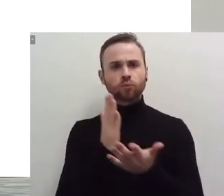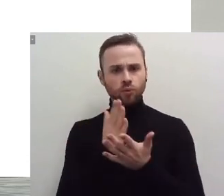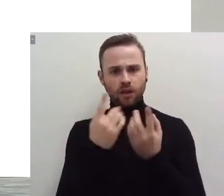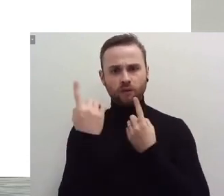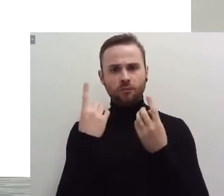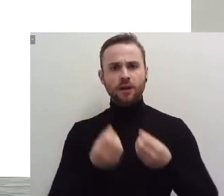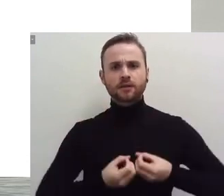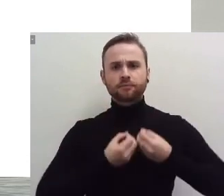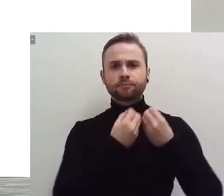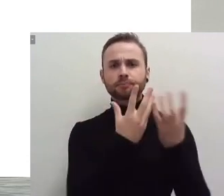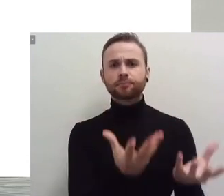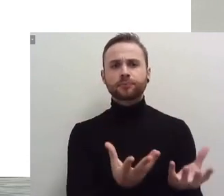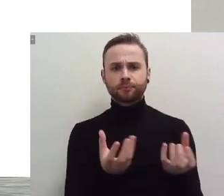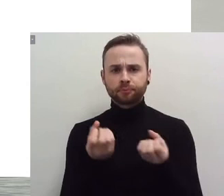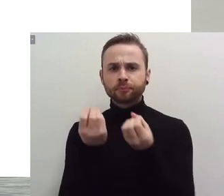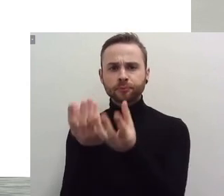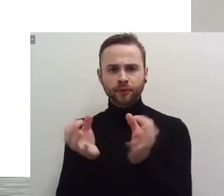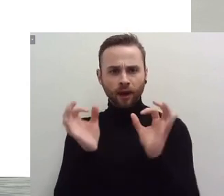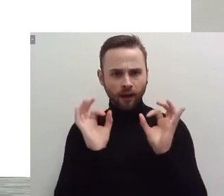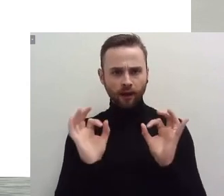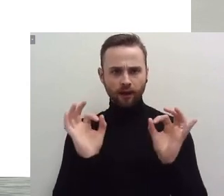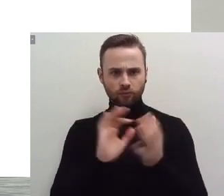the more of the information about